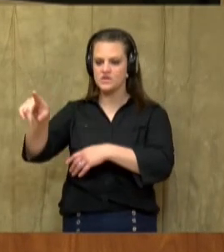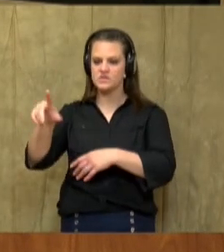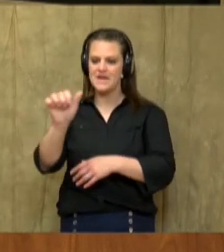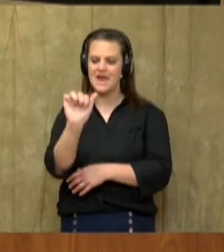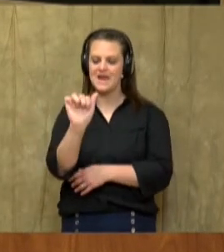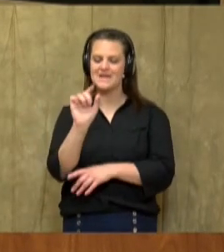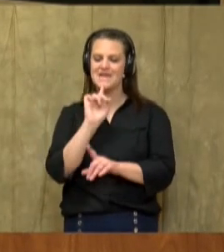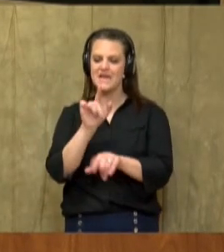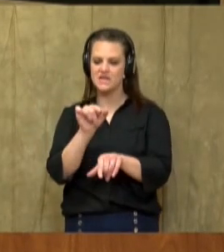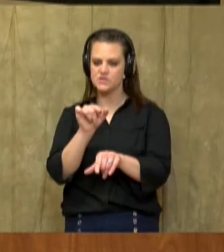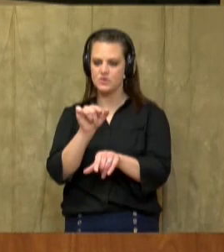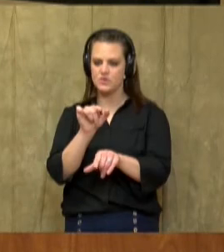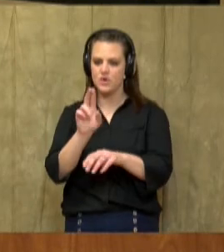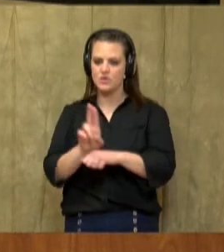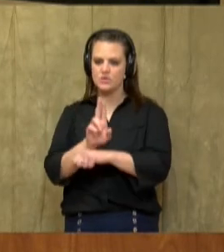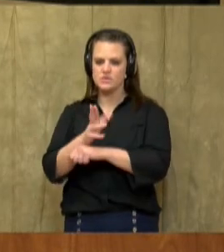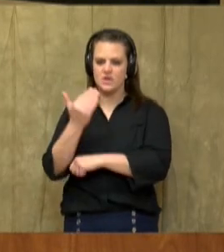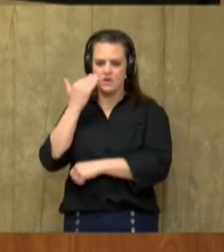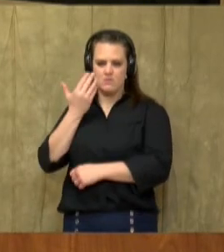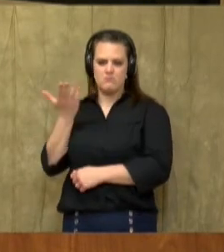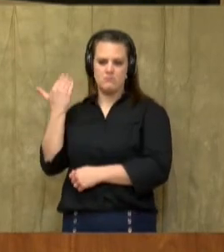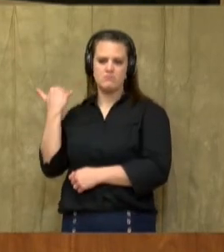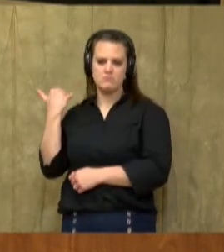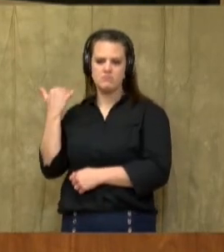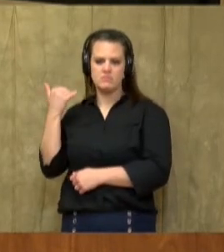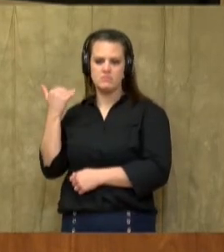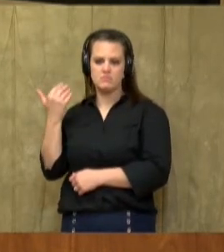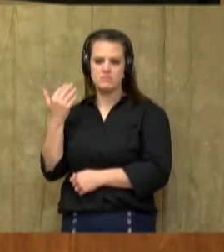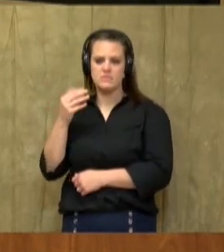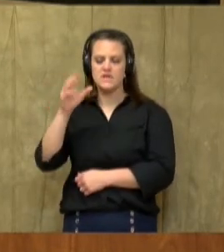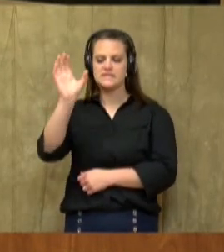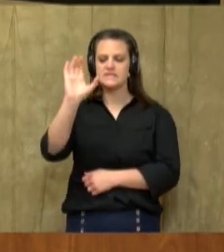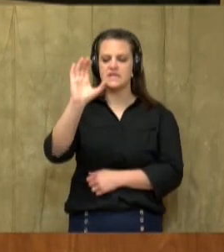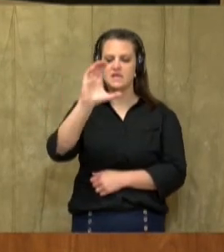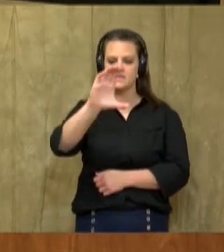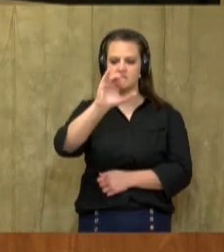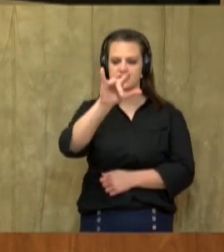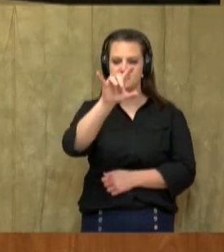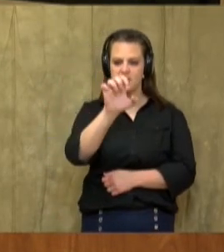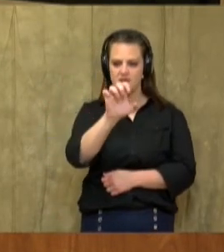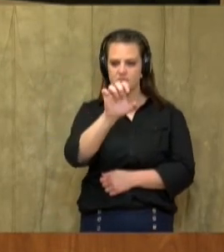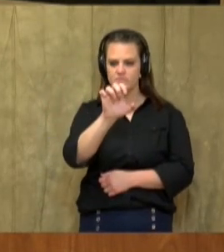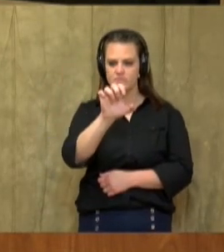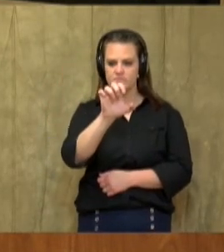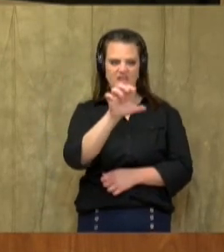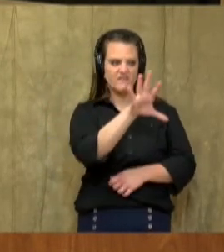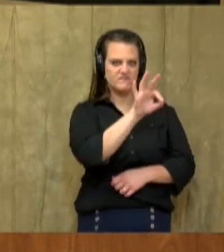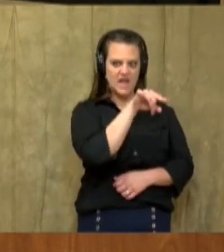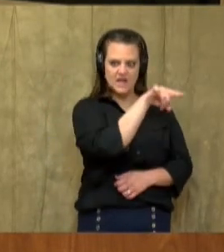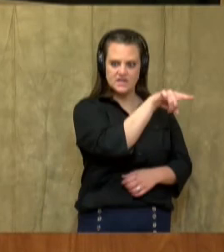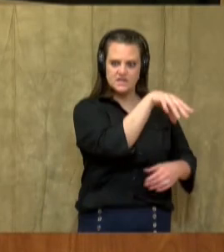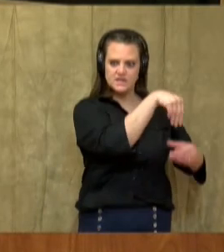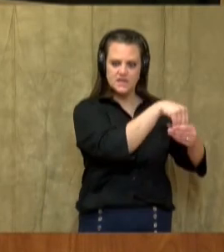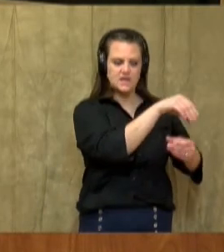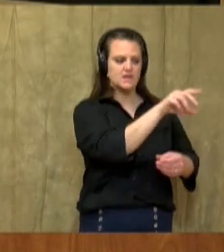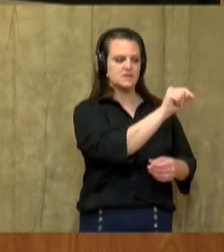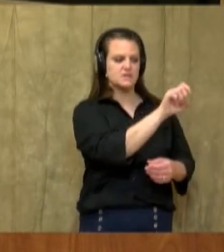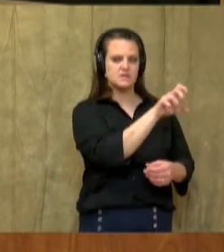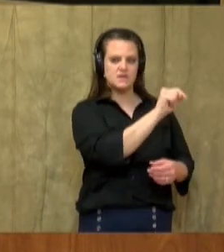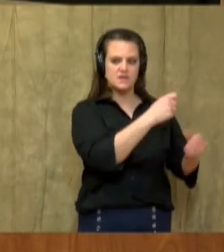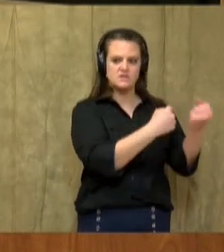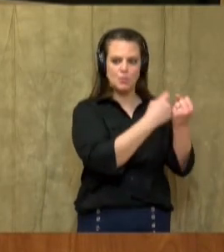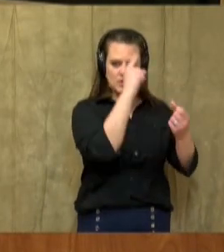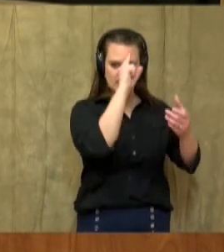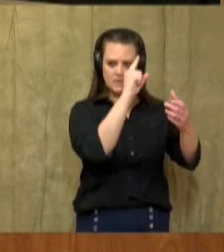answer the question using your prior knowledge and your inference. C was to cite evidence in the text to support your thoughts and your